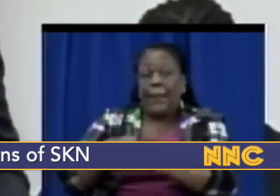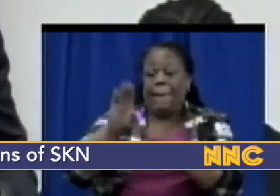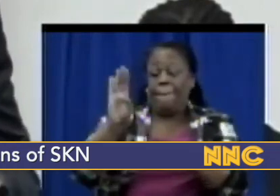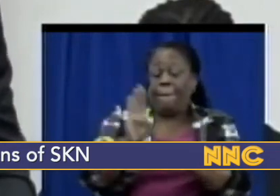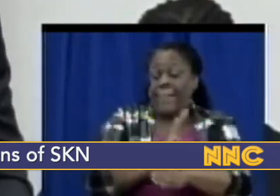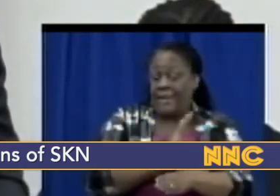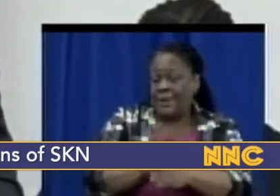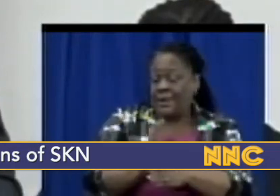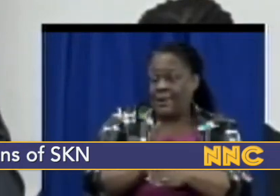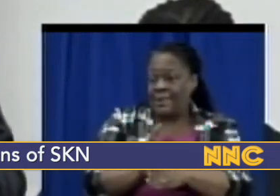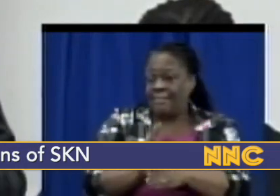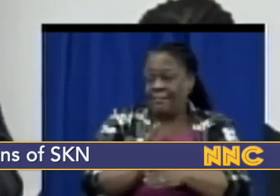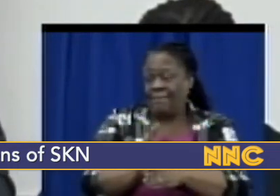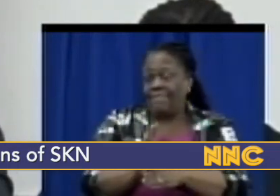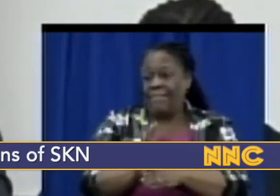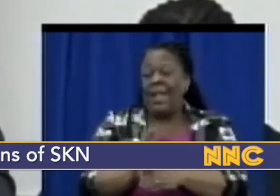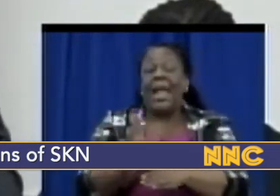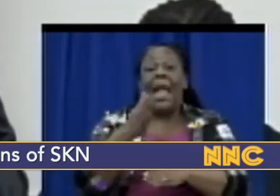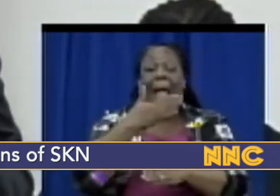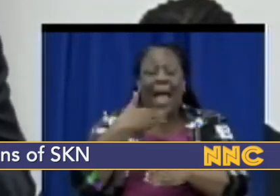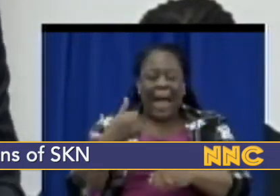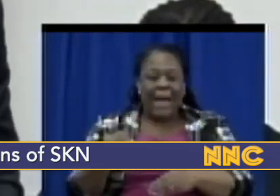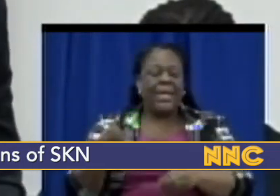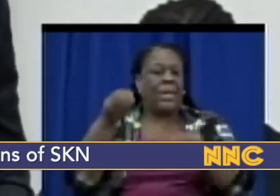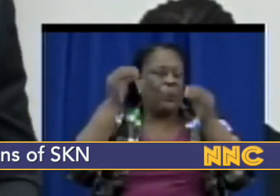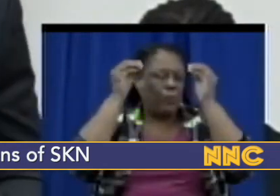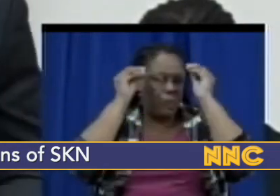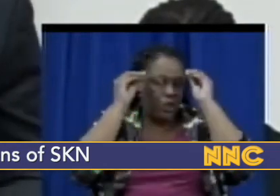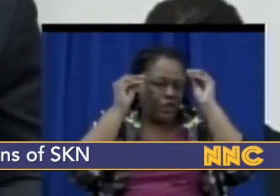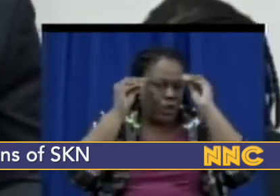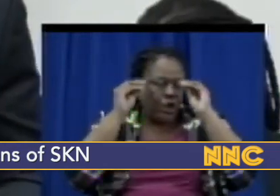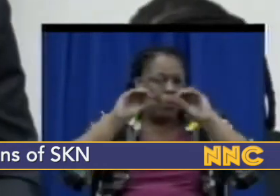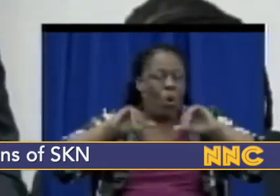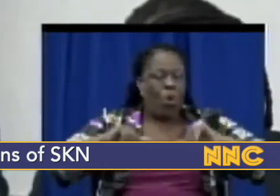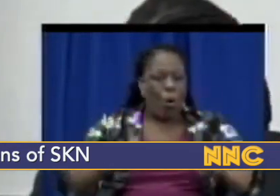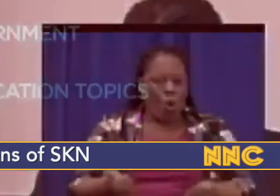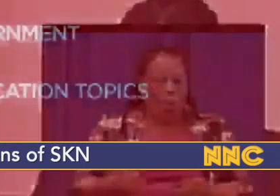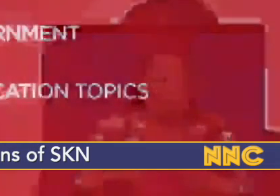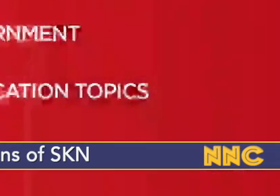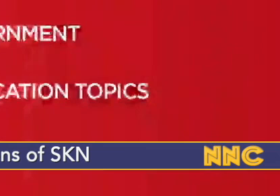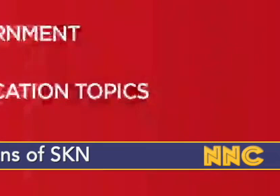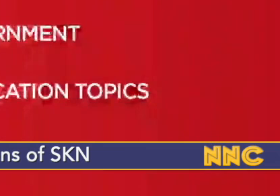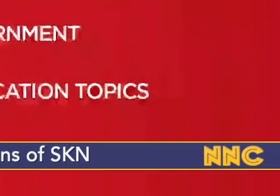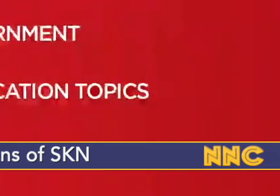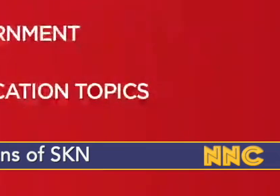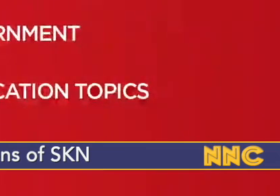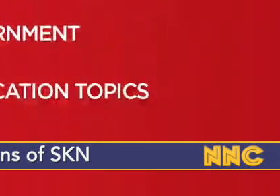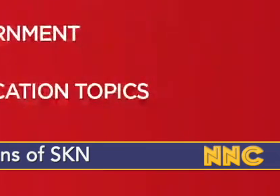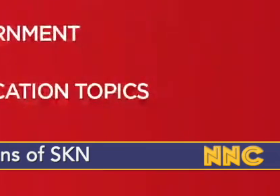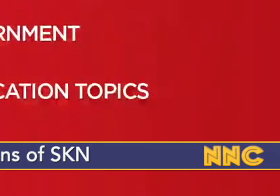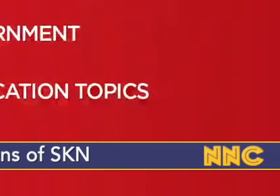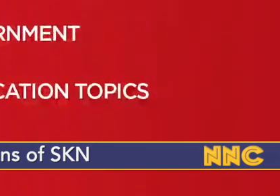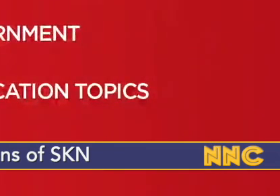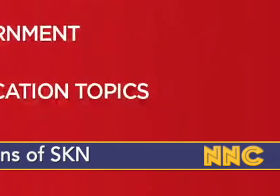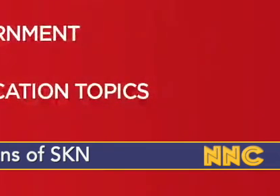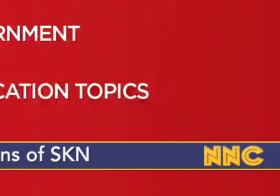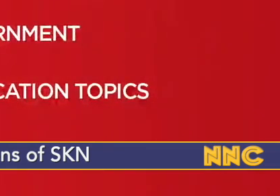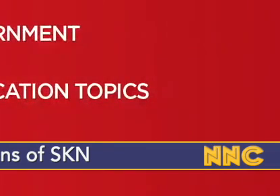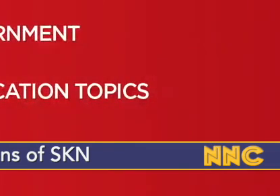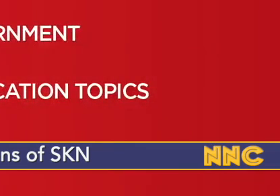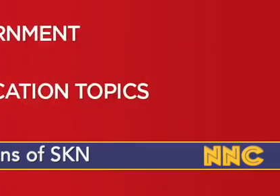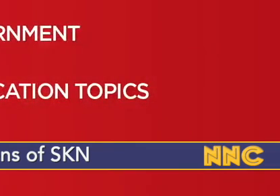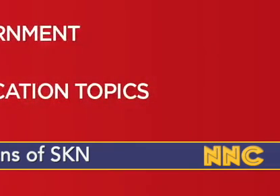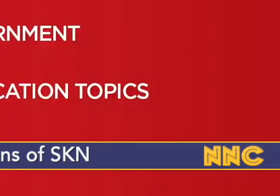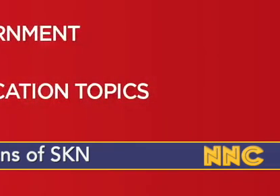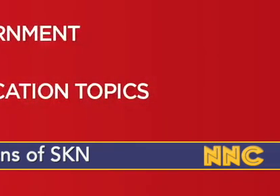given the necessary financial education. Madam Speaker, in addition to that, at Social Security,